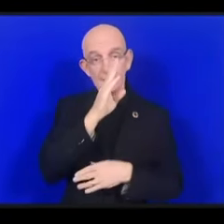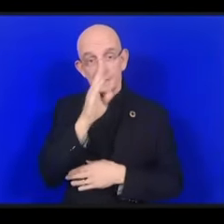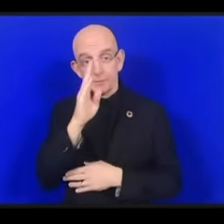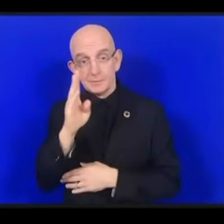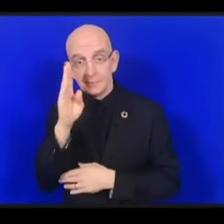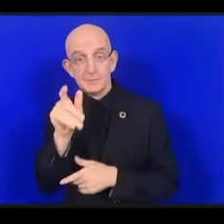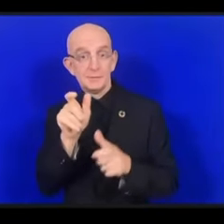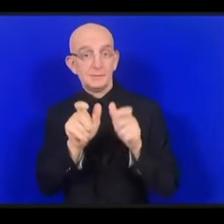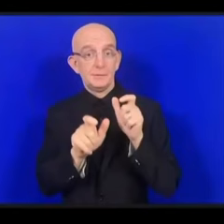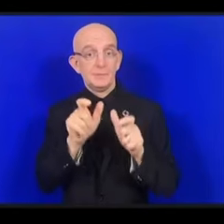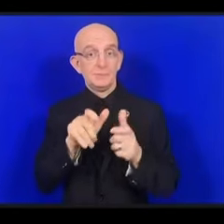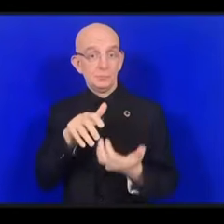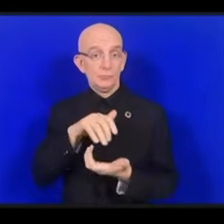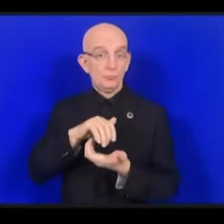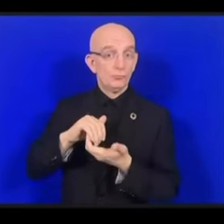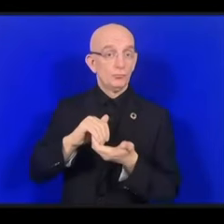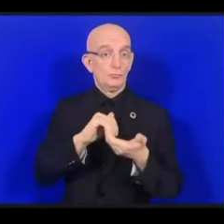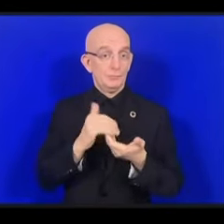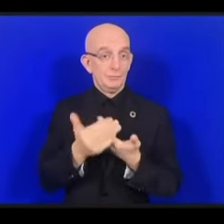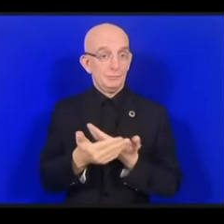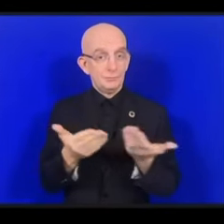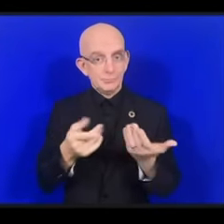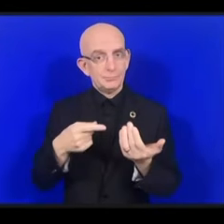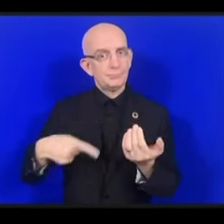this closing ceremony.